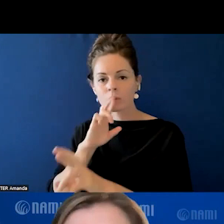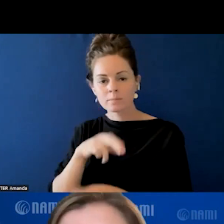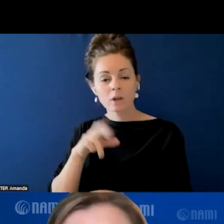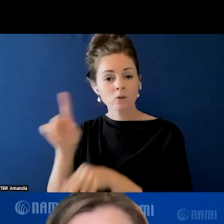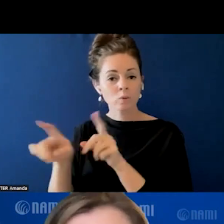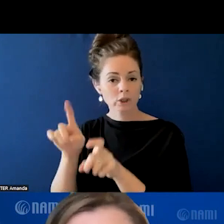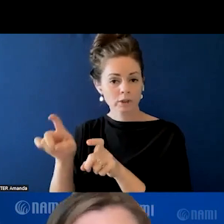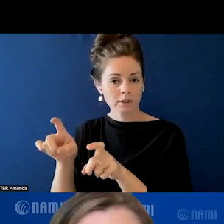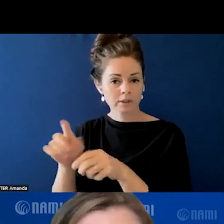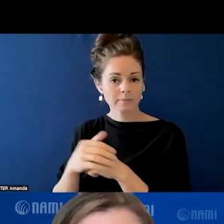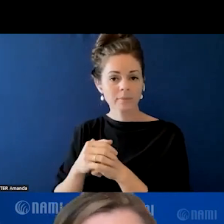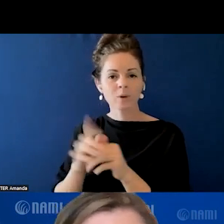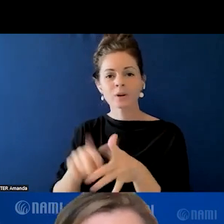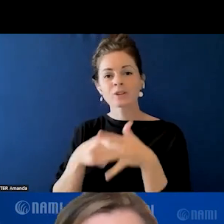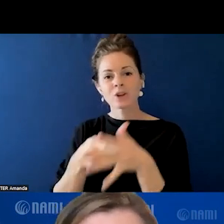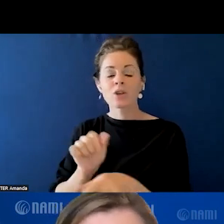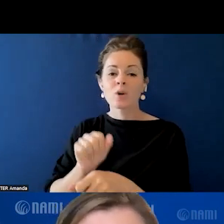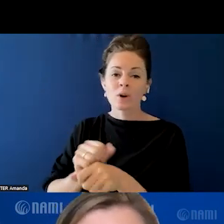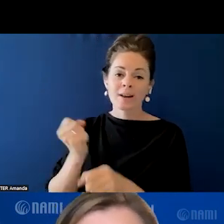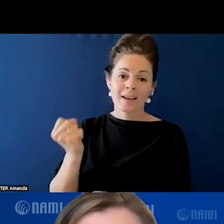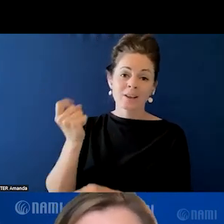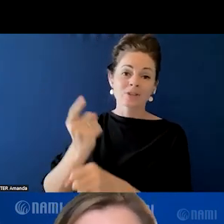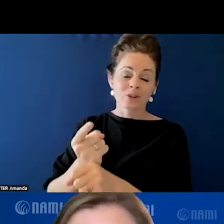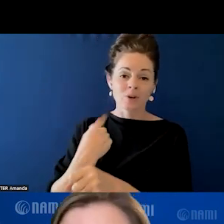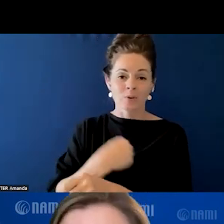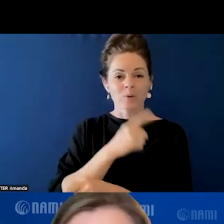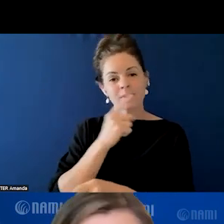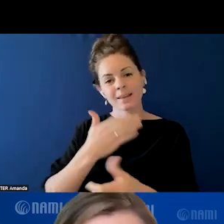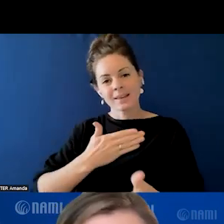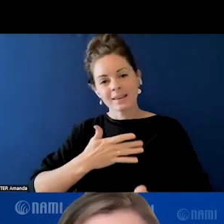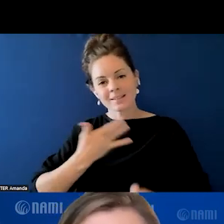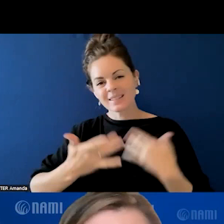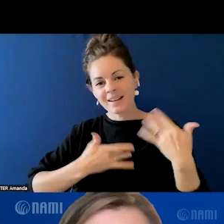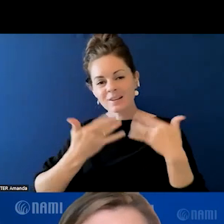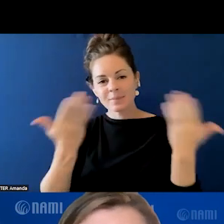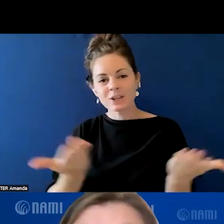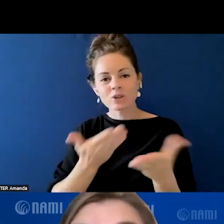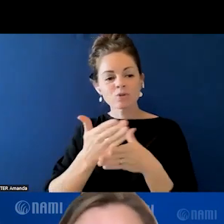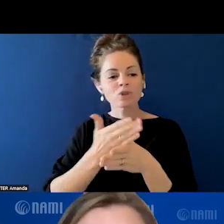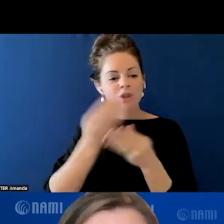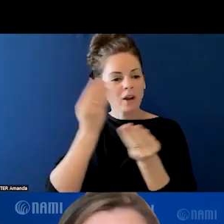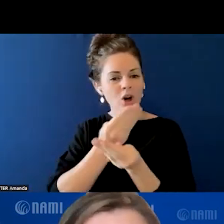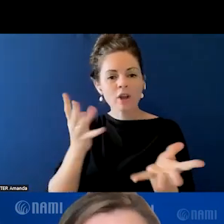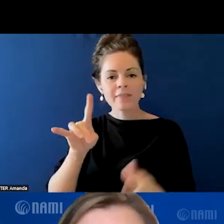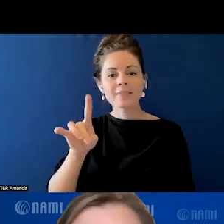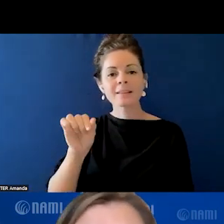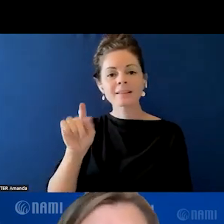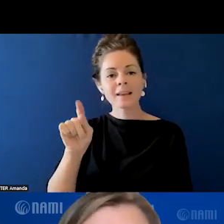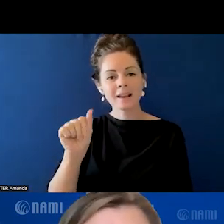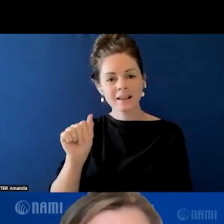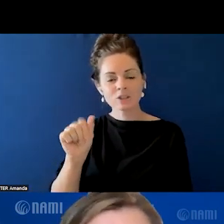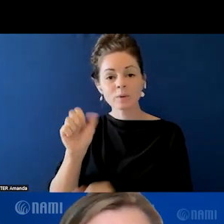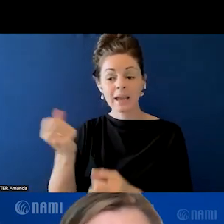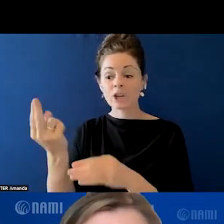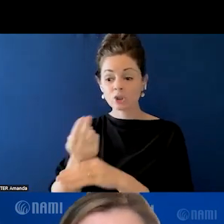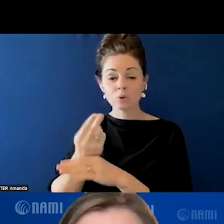just as we gear up for all the work next year, we're really delighted to be here to share some of the insights so that these data points can be leveraged in the